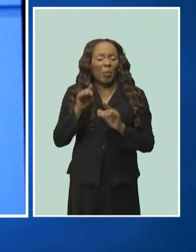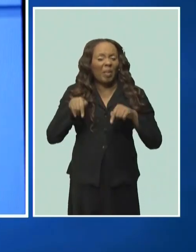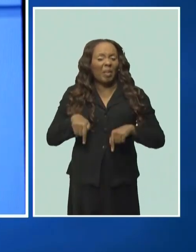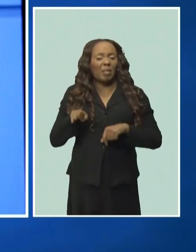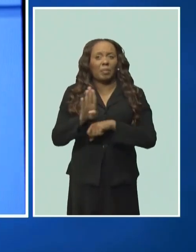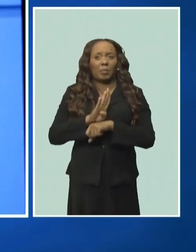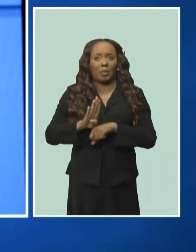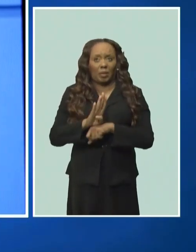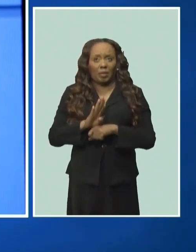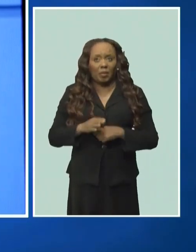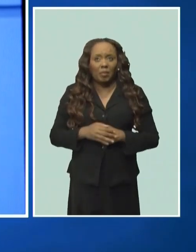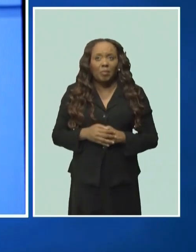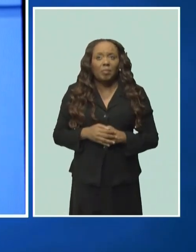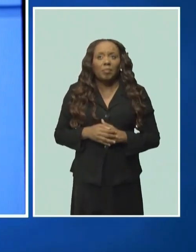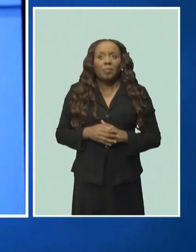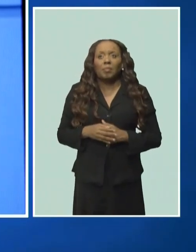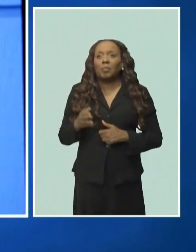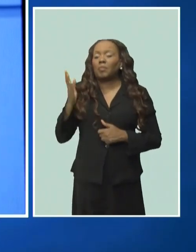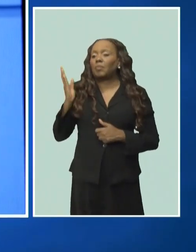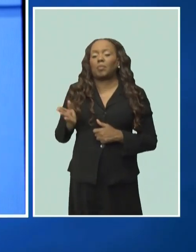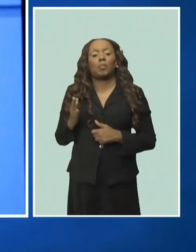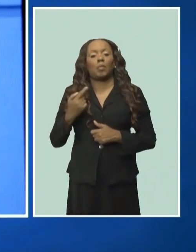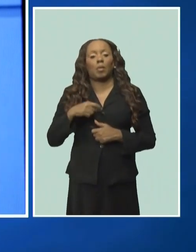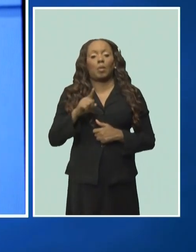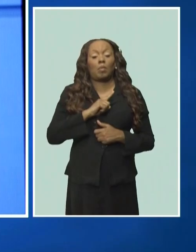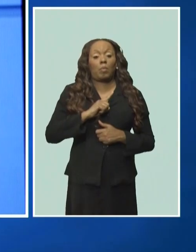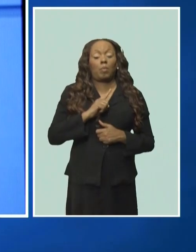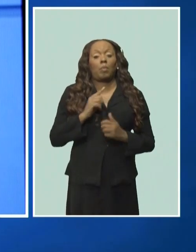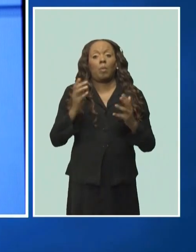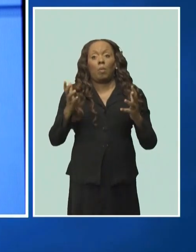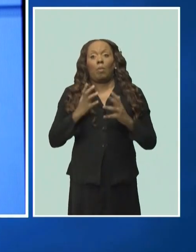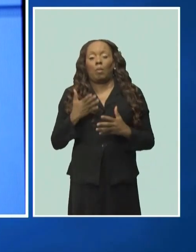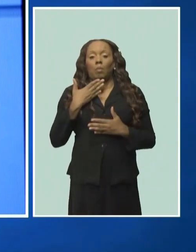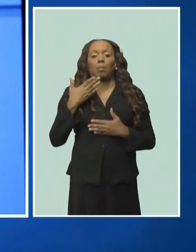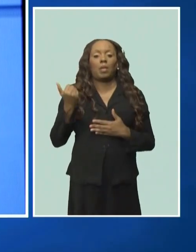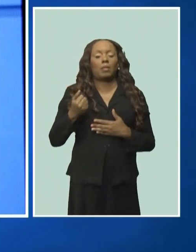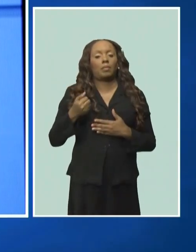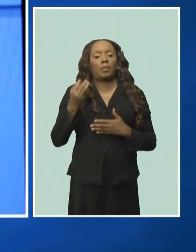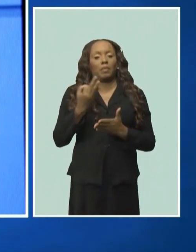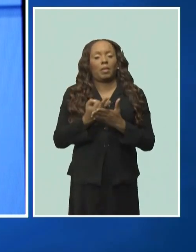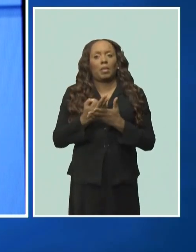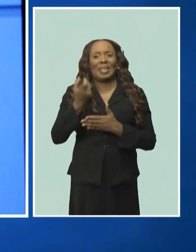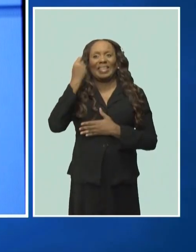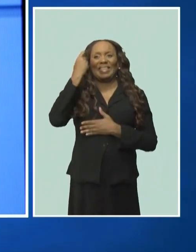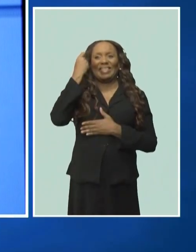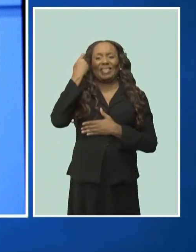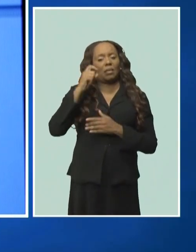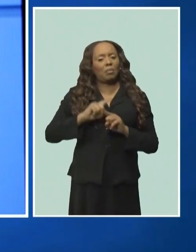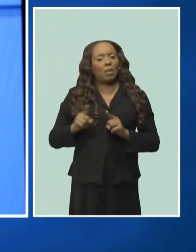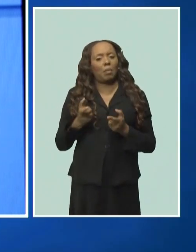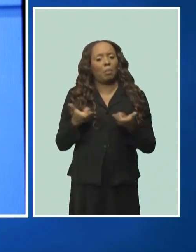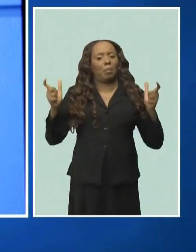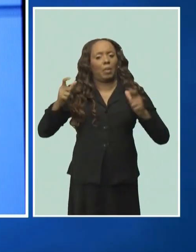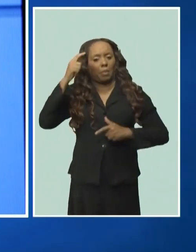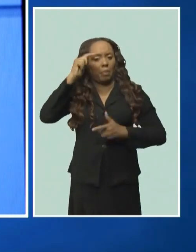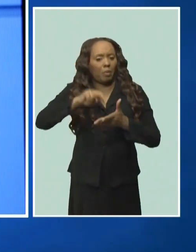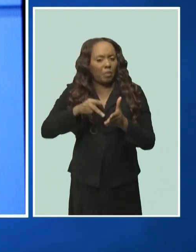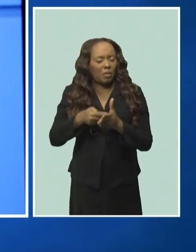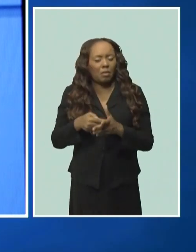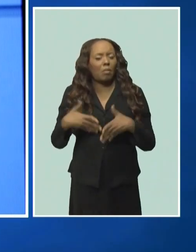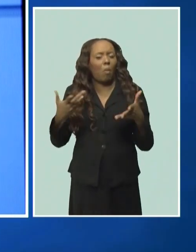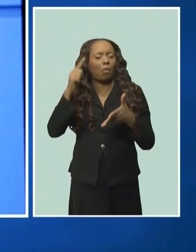Beyond improving financial health and wealth, there's a larger purpose, and that is to build